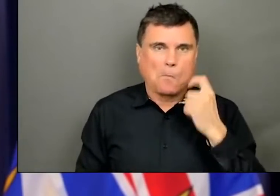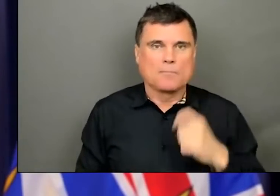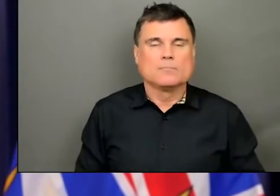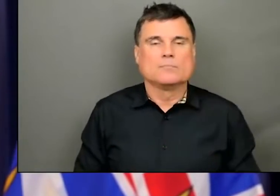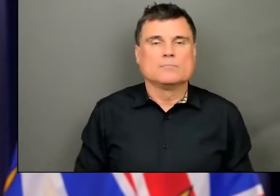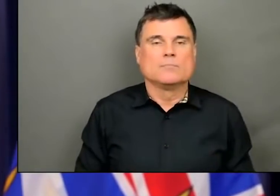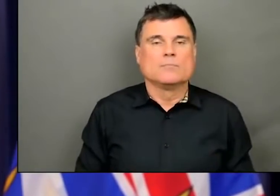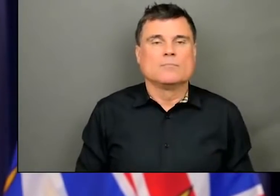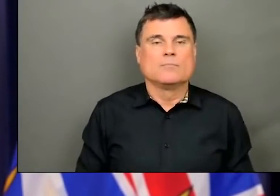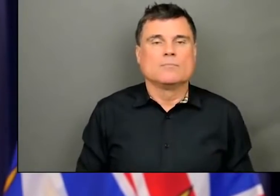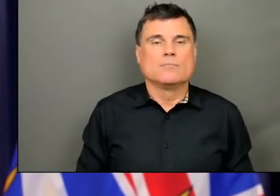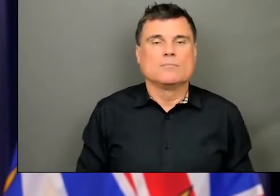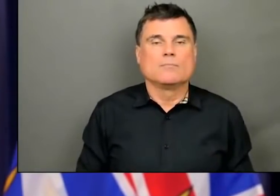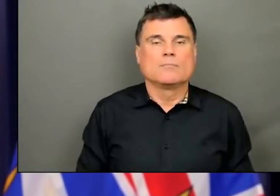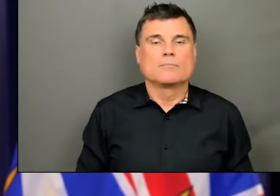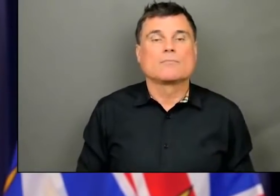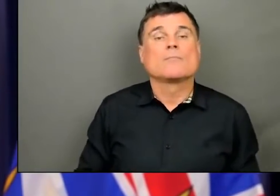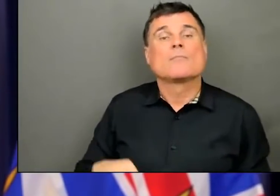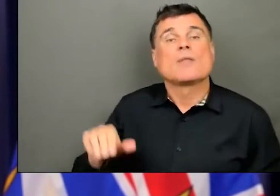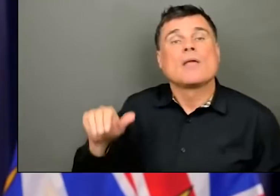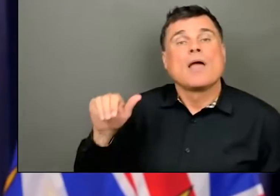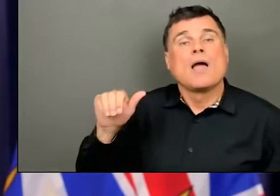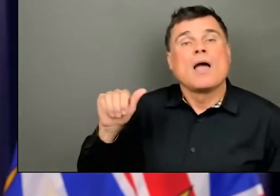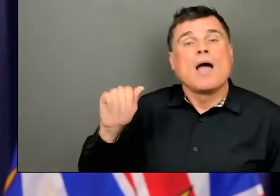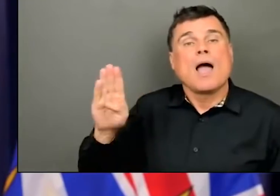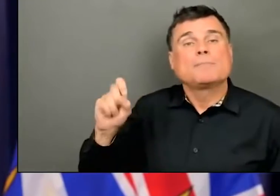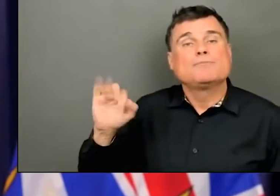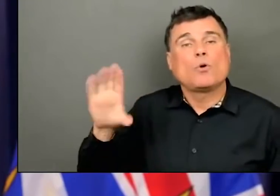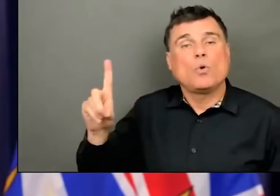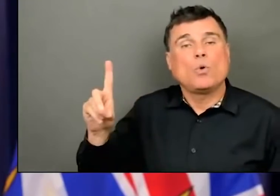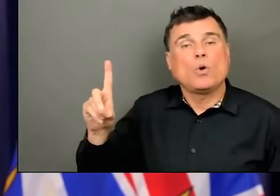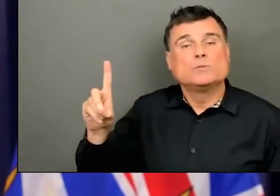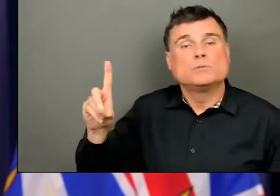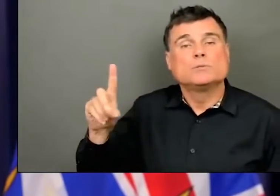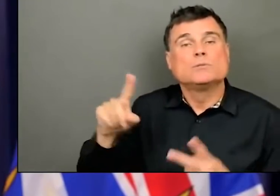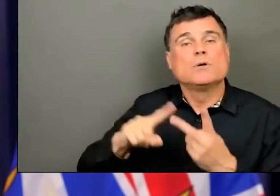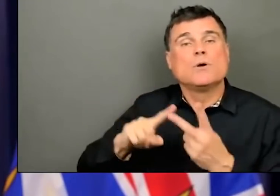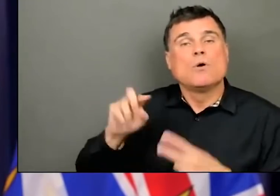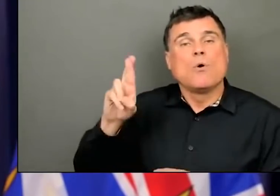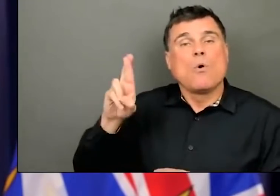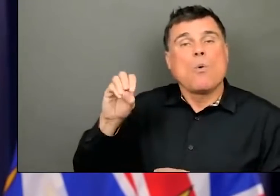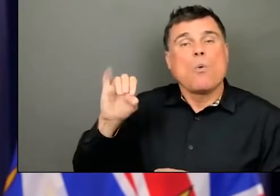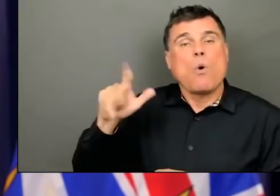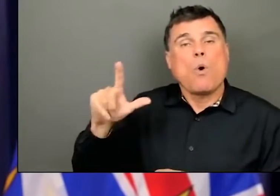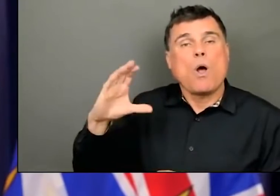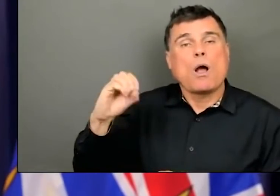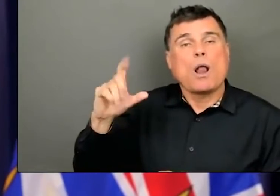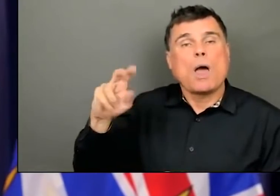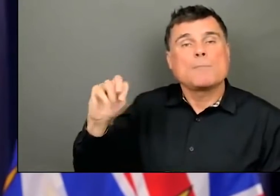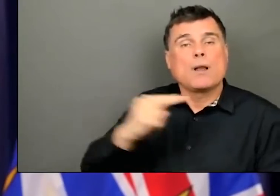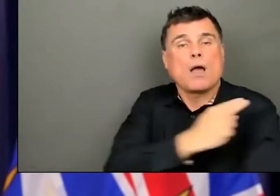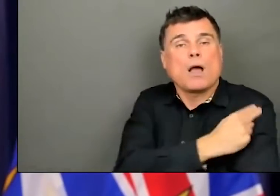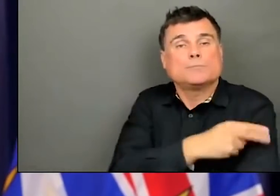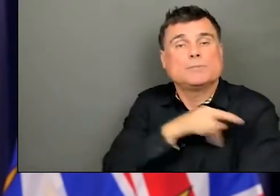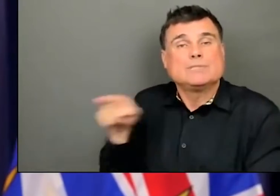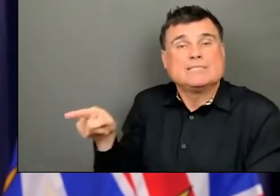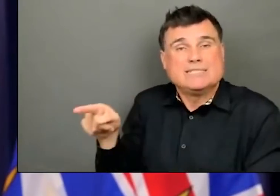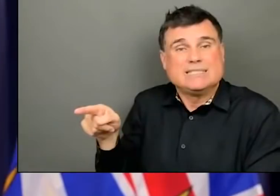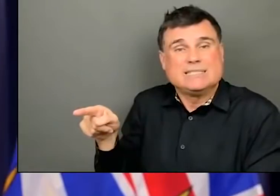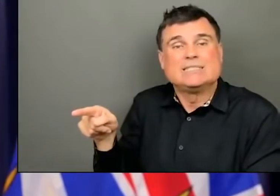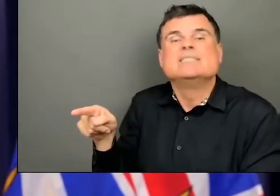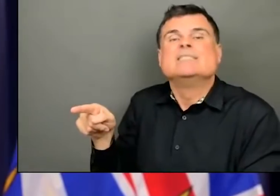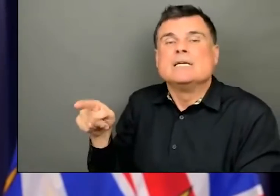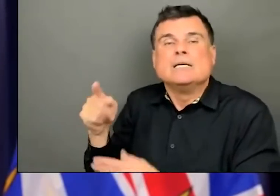Abbotsford Regional and Royal Columbian Hospital each continue to reduce 1 operating room due to ongoing demand for critical care. This is part of